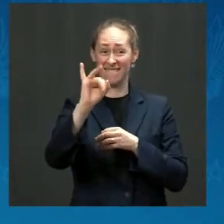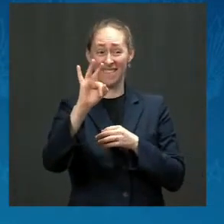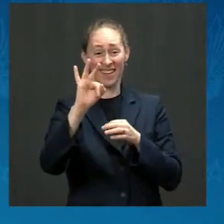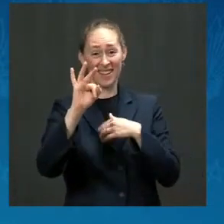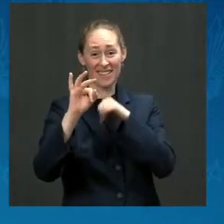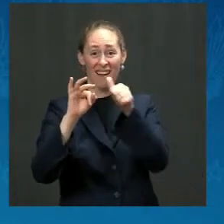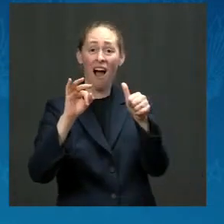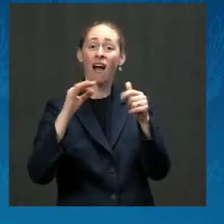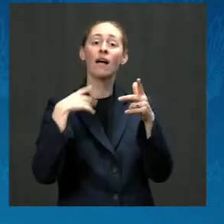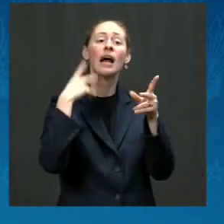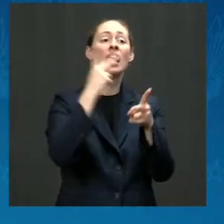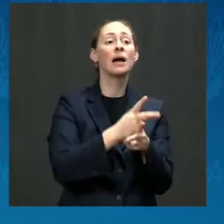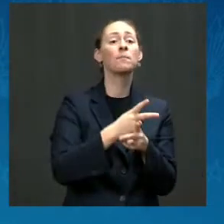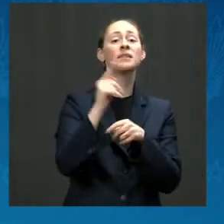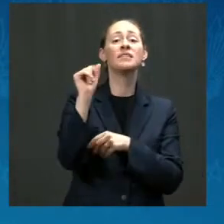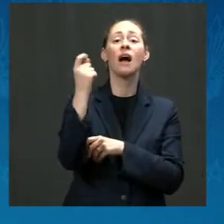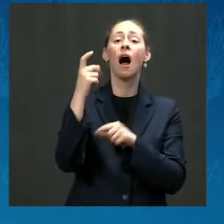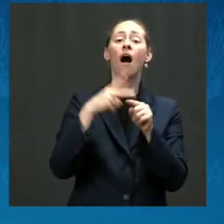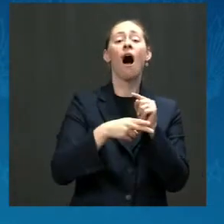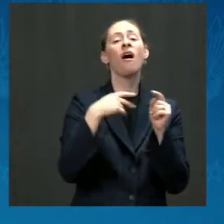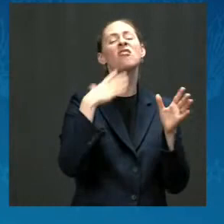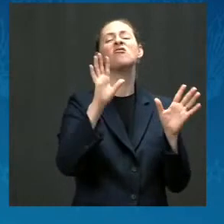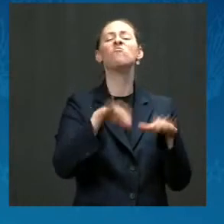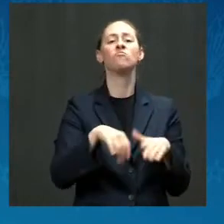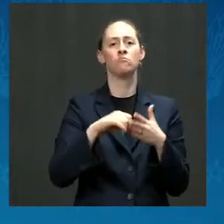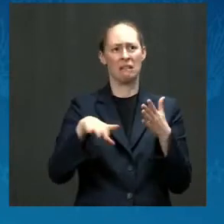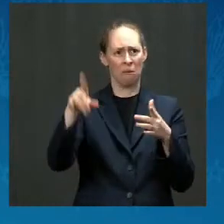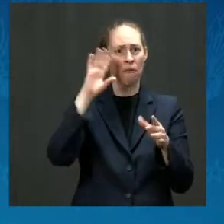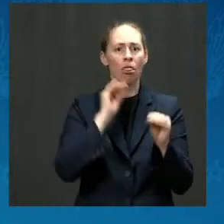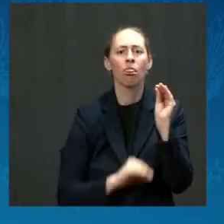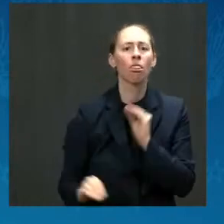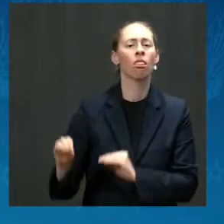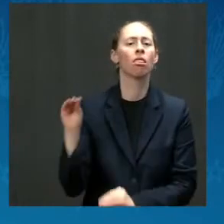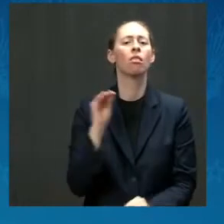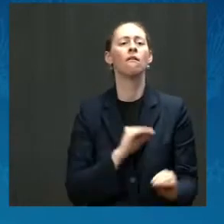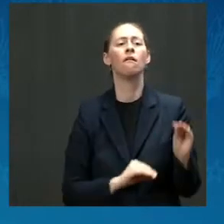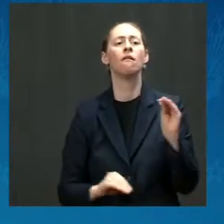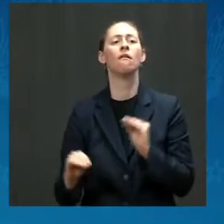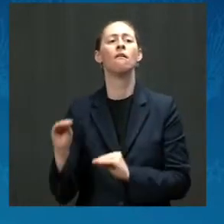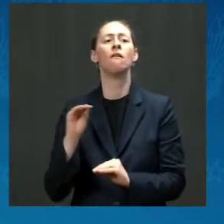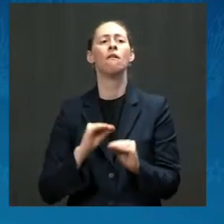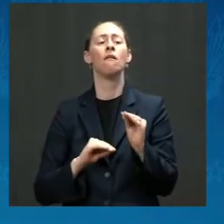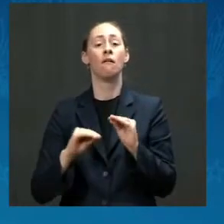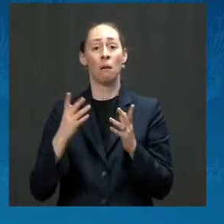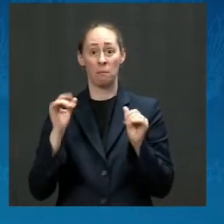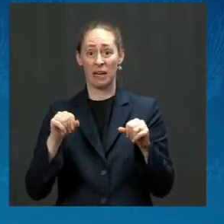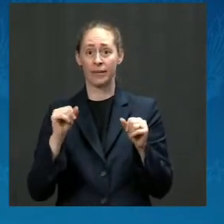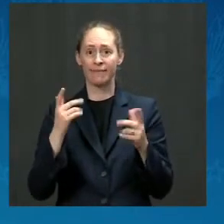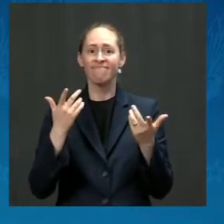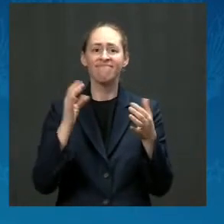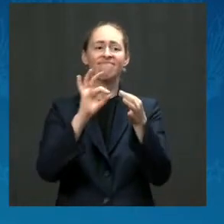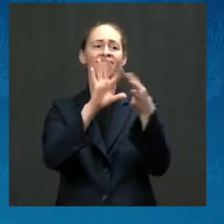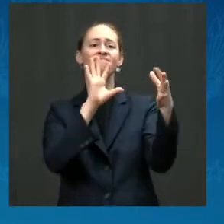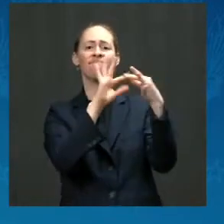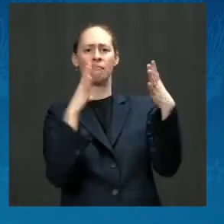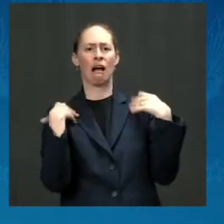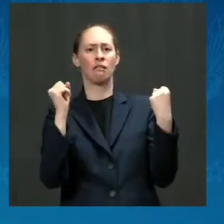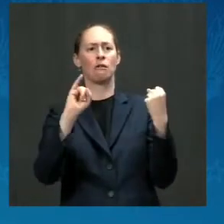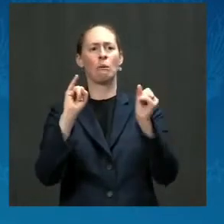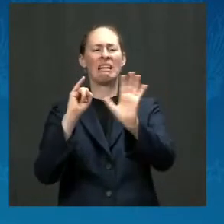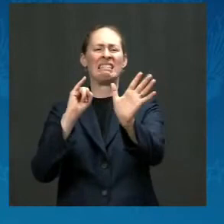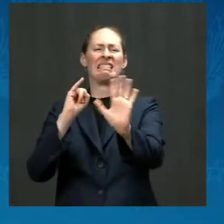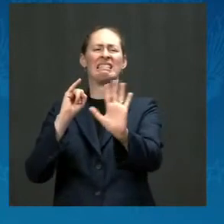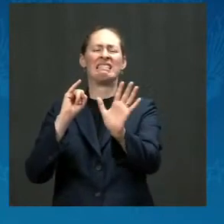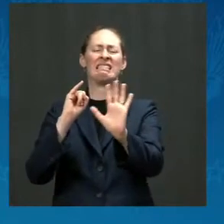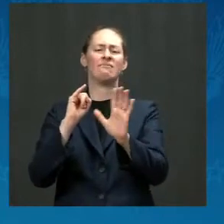out. And they will probably lose their coverage. So we have to get this done. We also must work